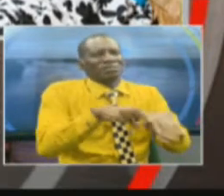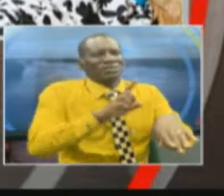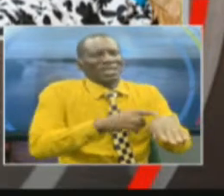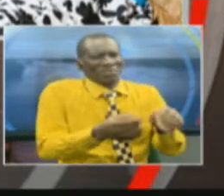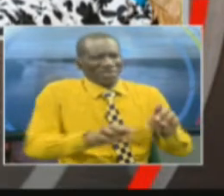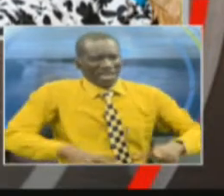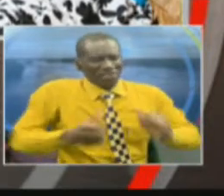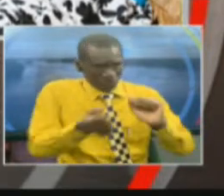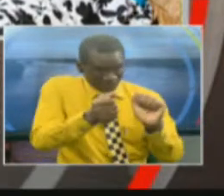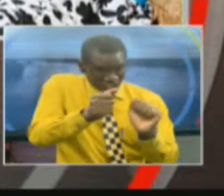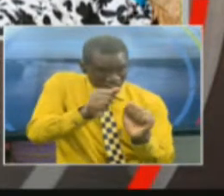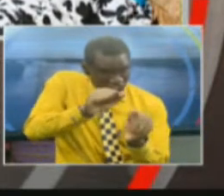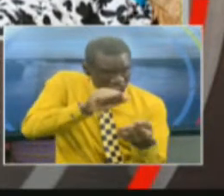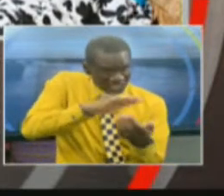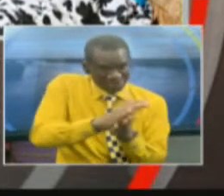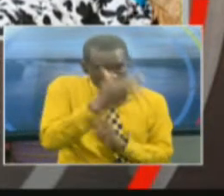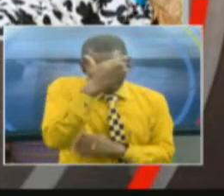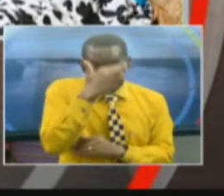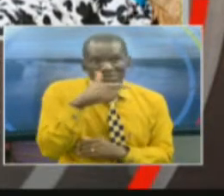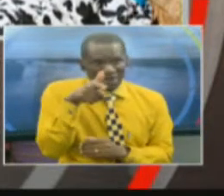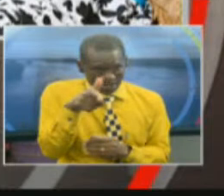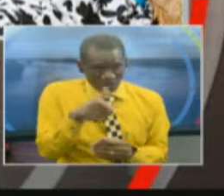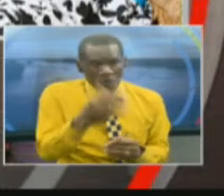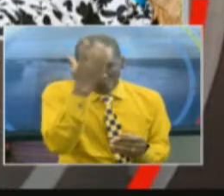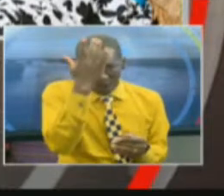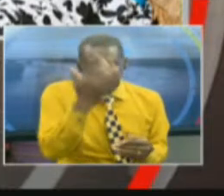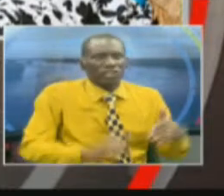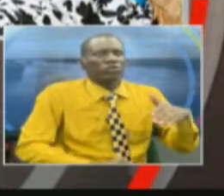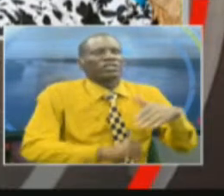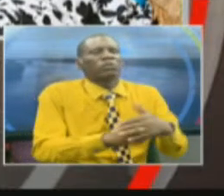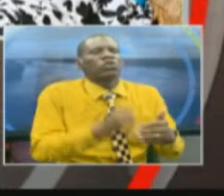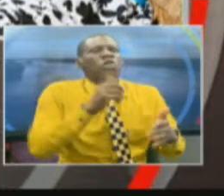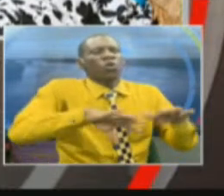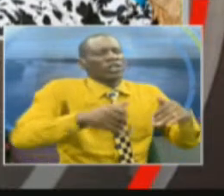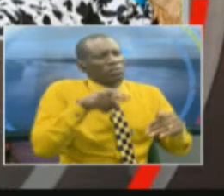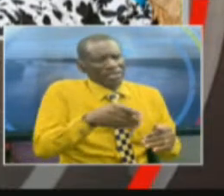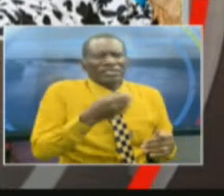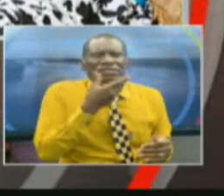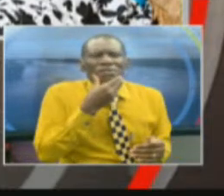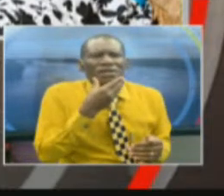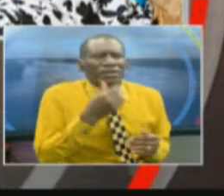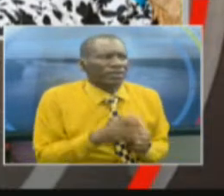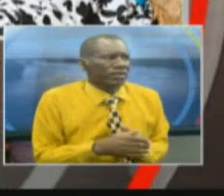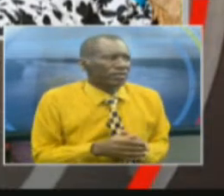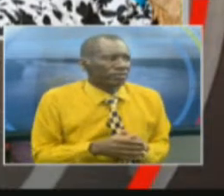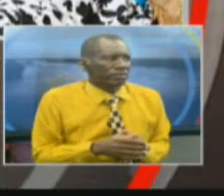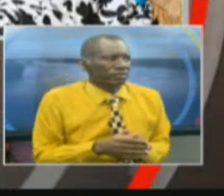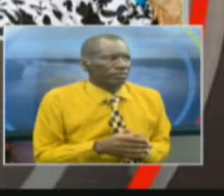for him in that way. Why? What about this guy?